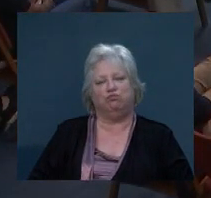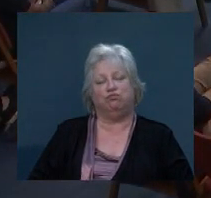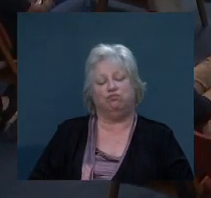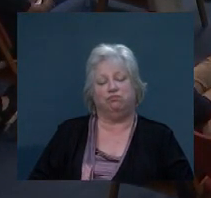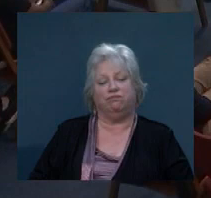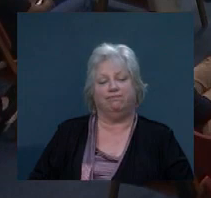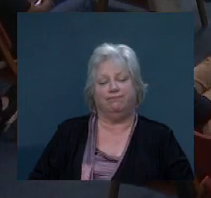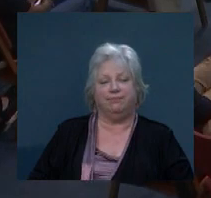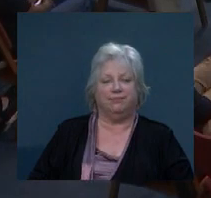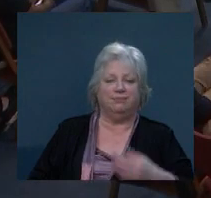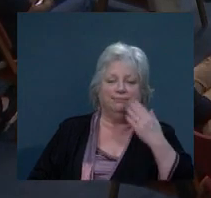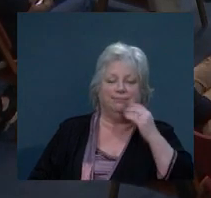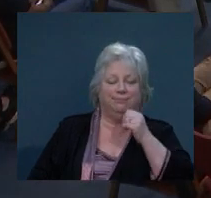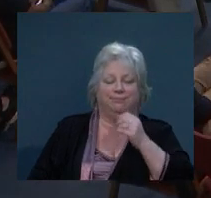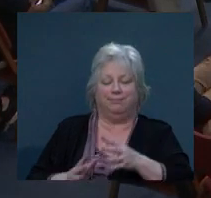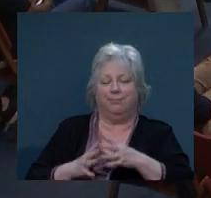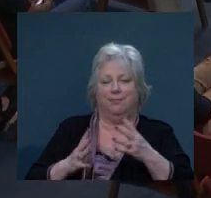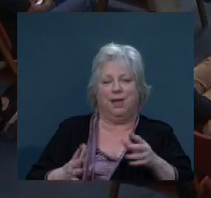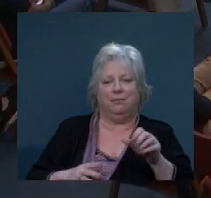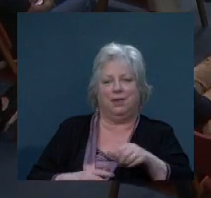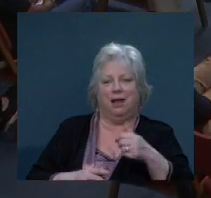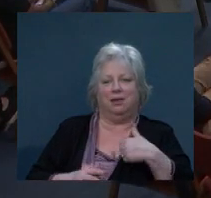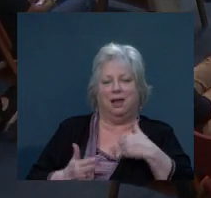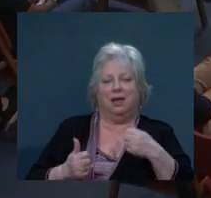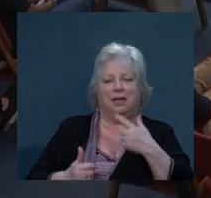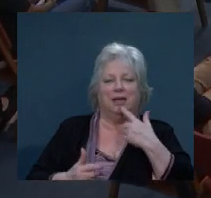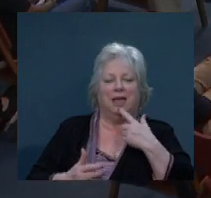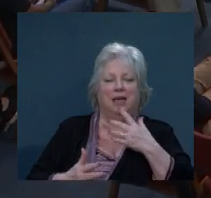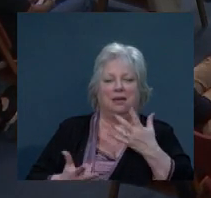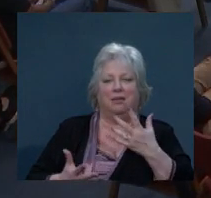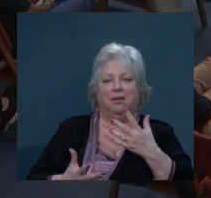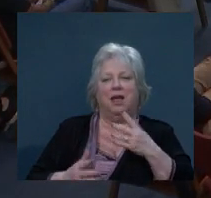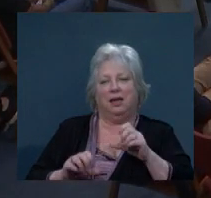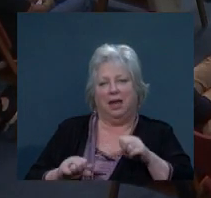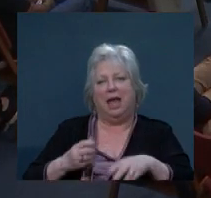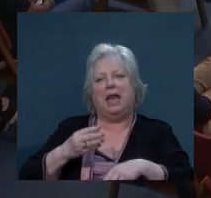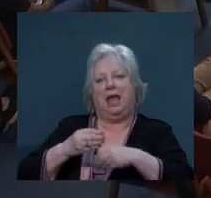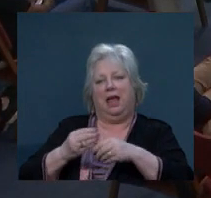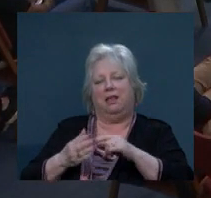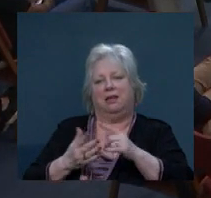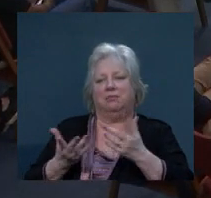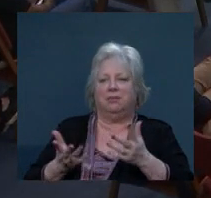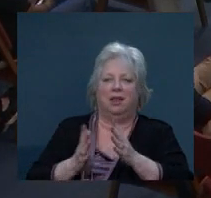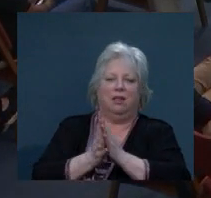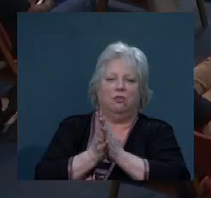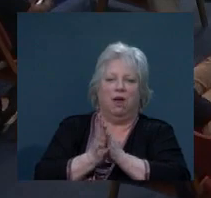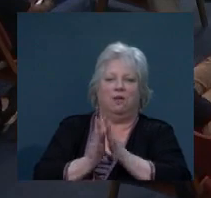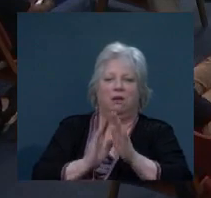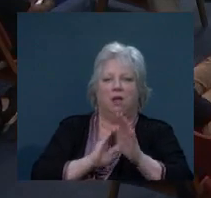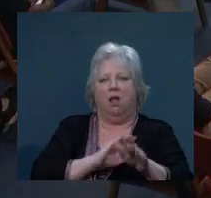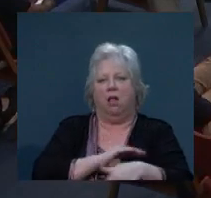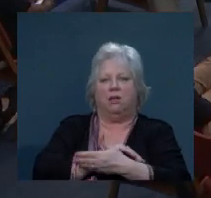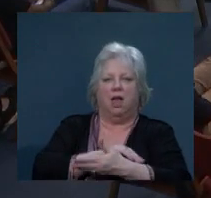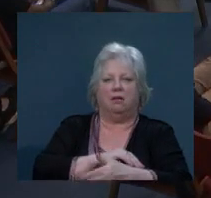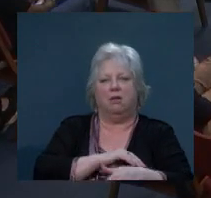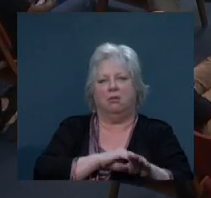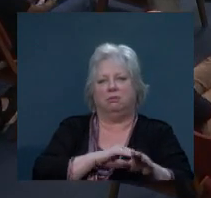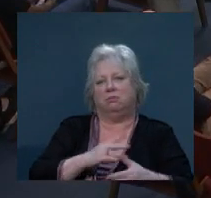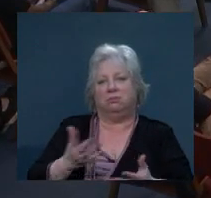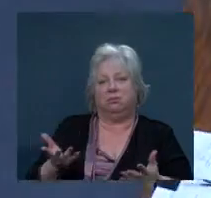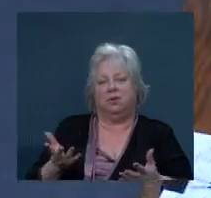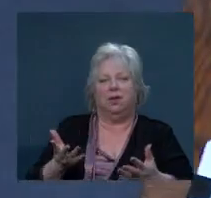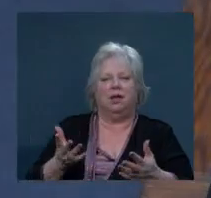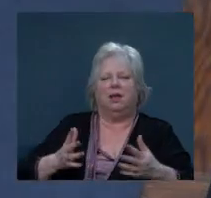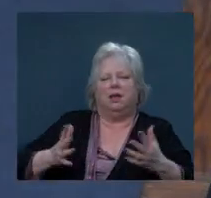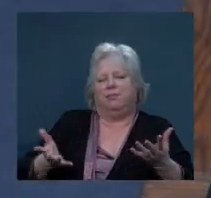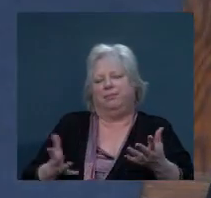there's really not much else I can say besides the traffic all night long. And look,